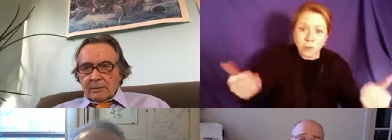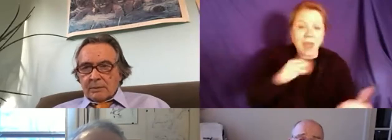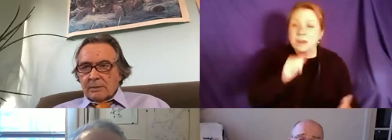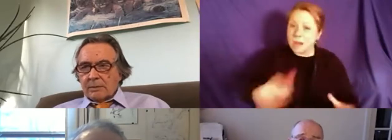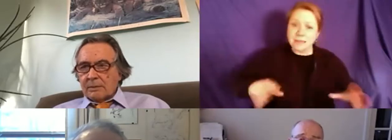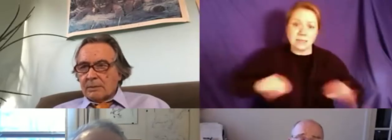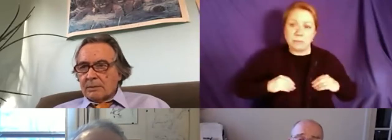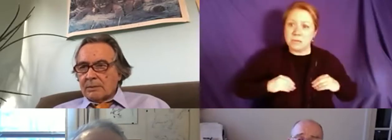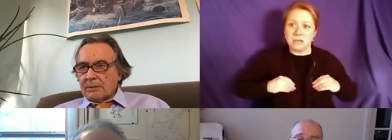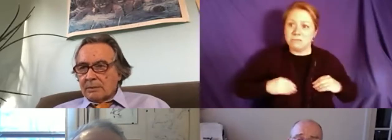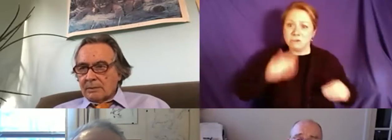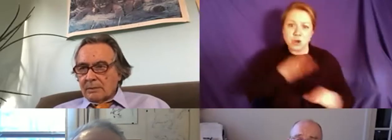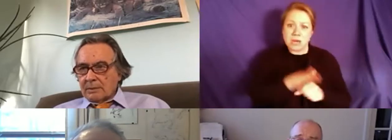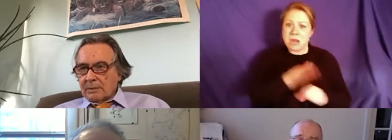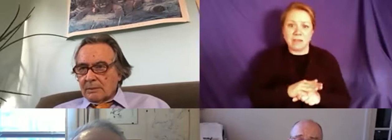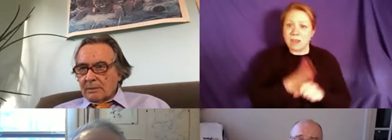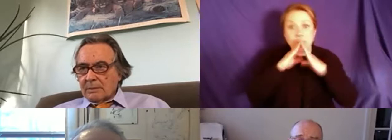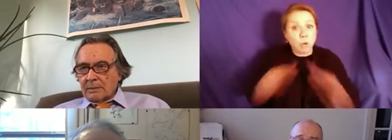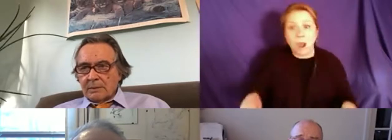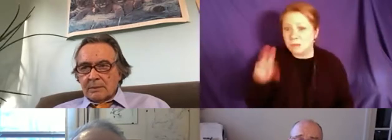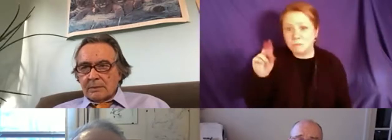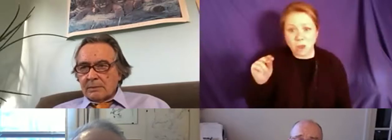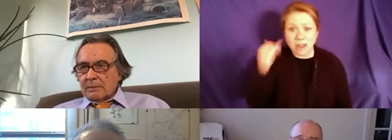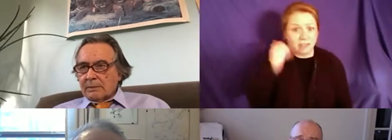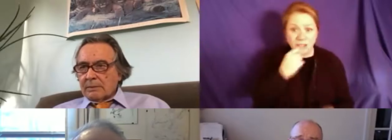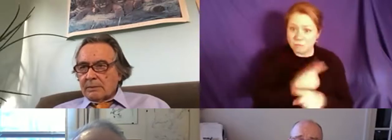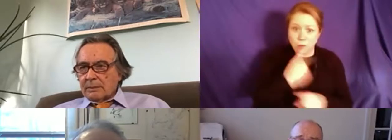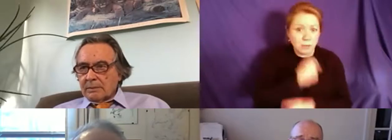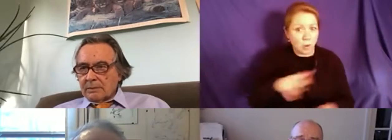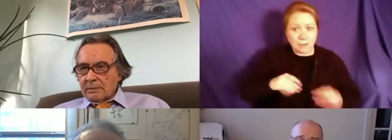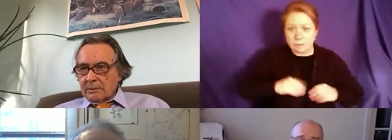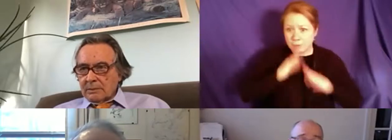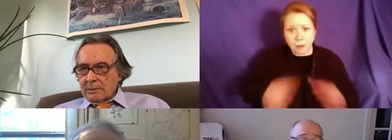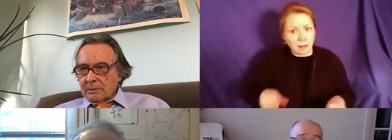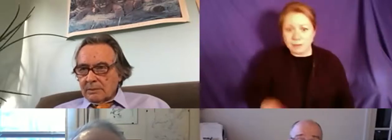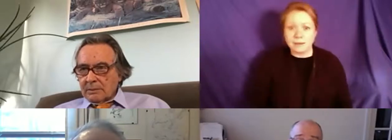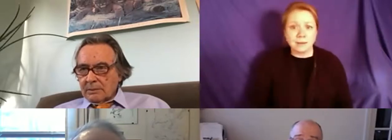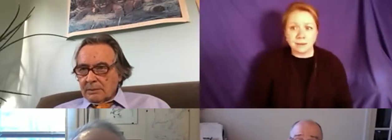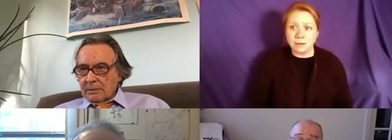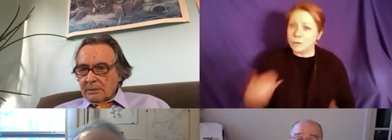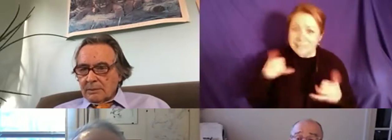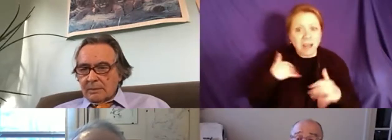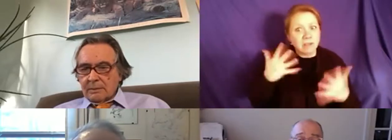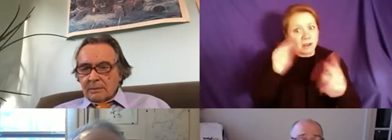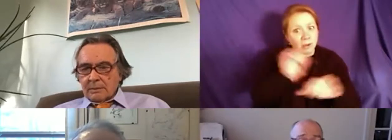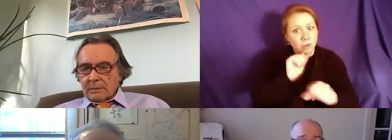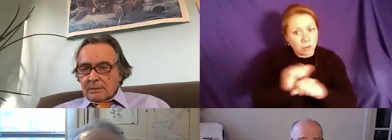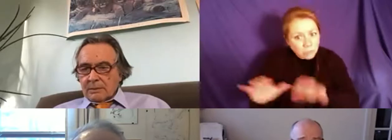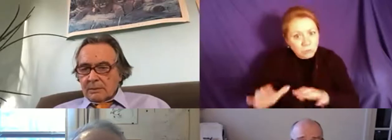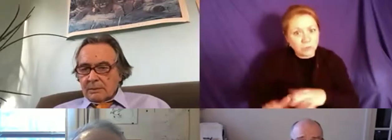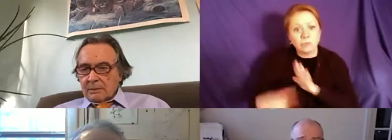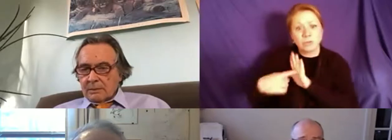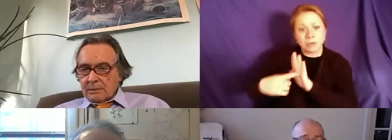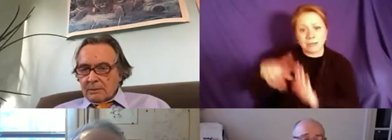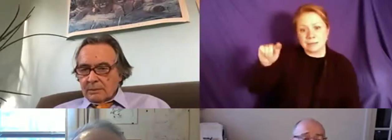accepting things in a quiet way that are inappropriate. You know, and it's, we have a long way to go. Representative Tango